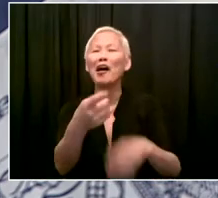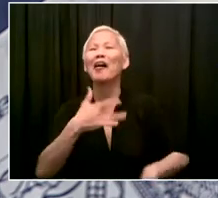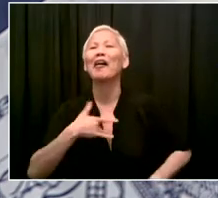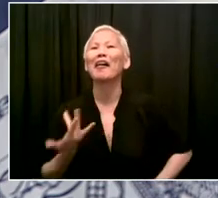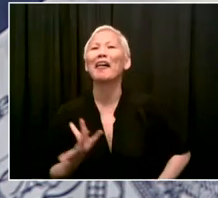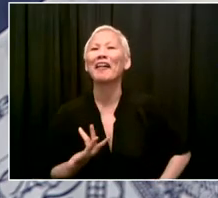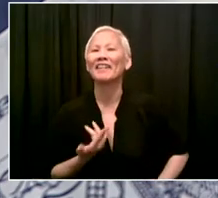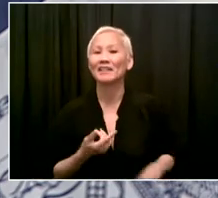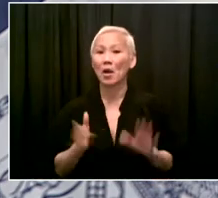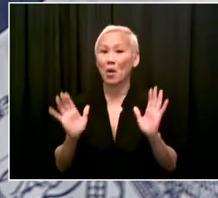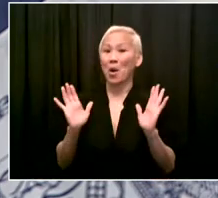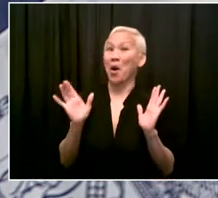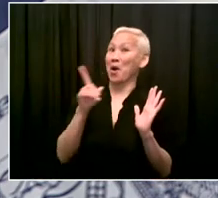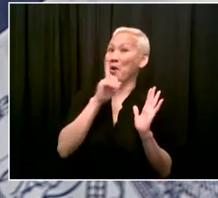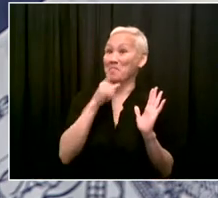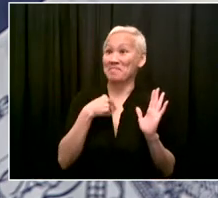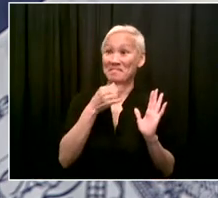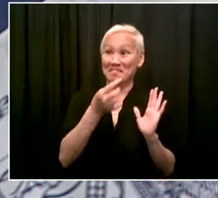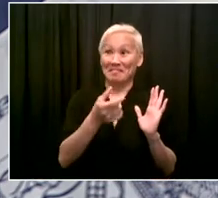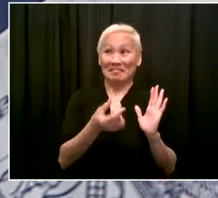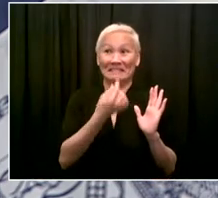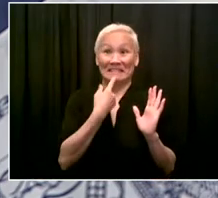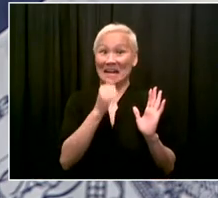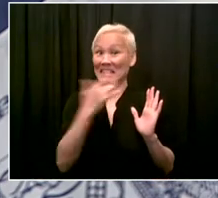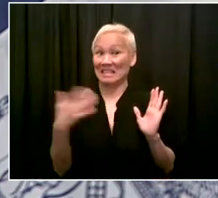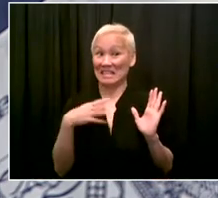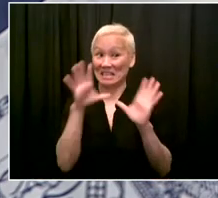Queens Get the Money or not yet? There you go.